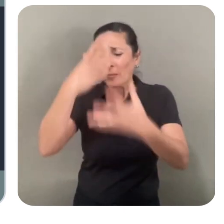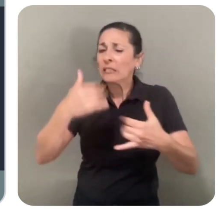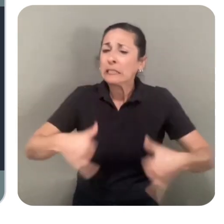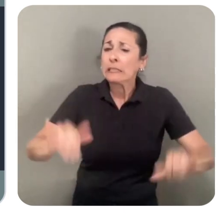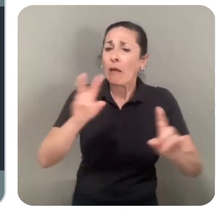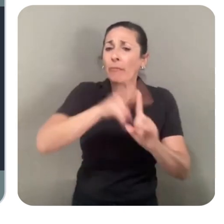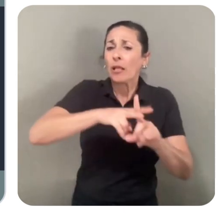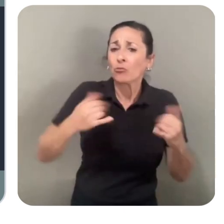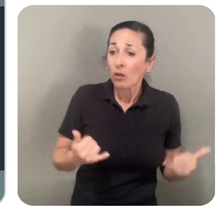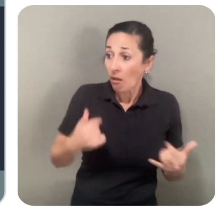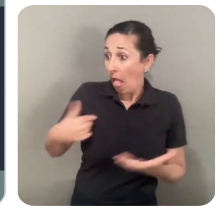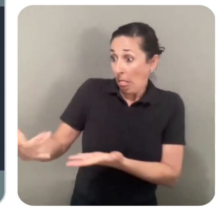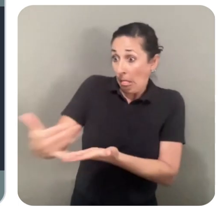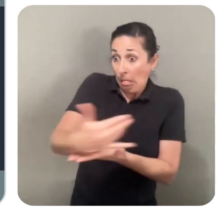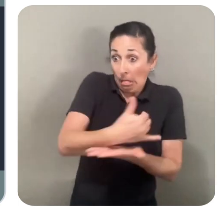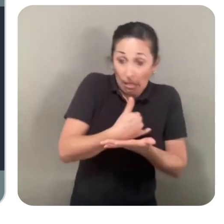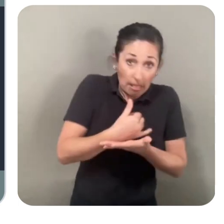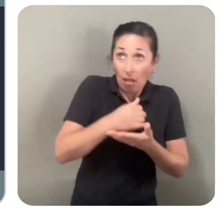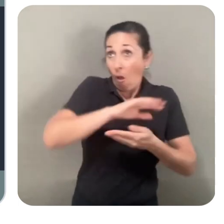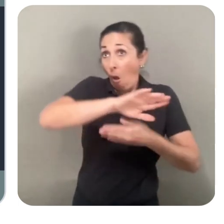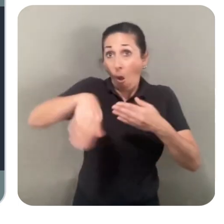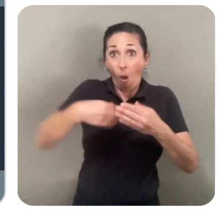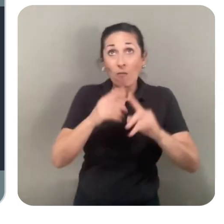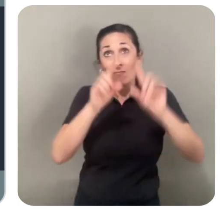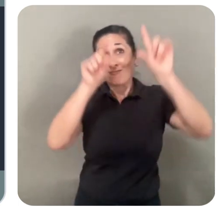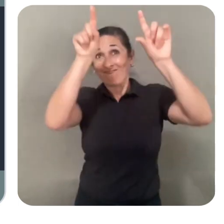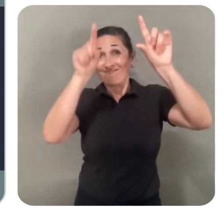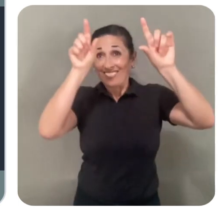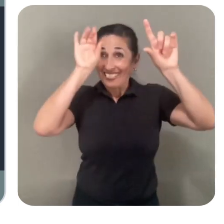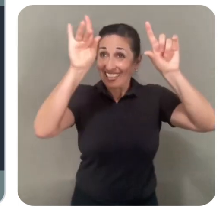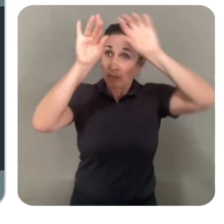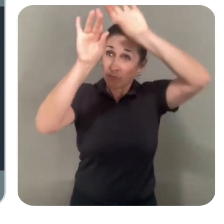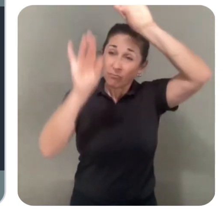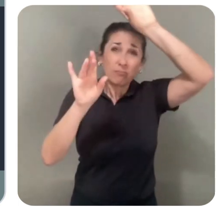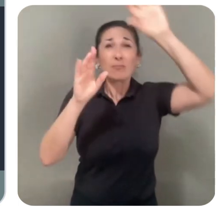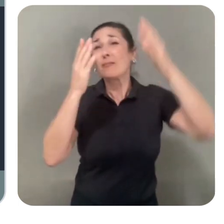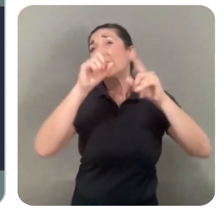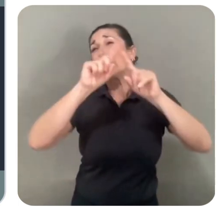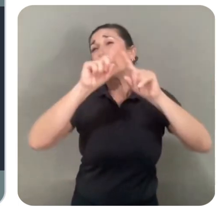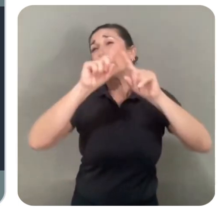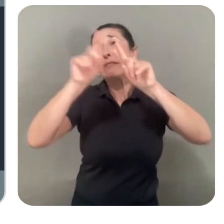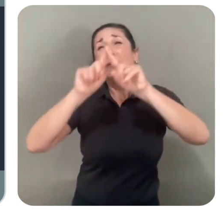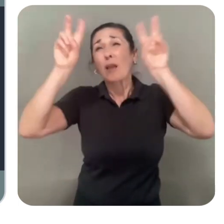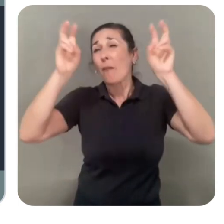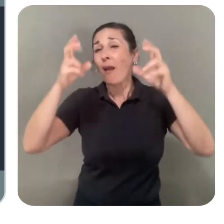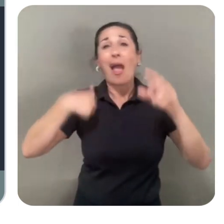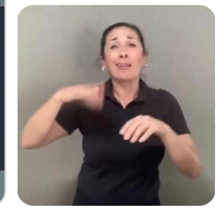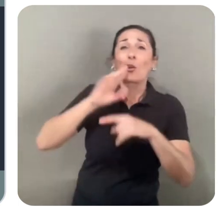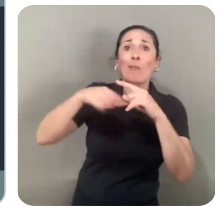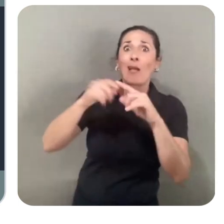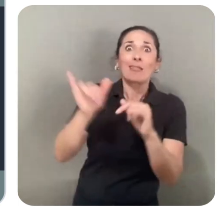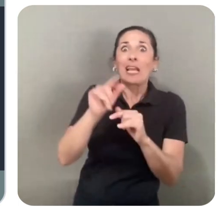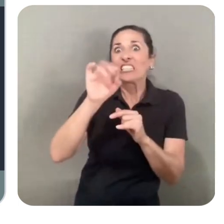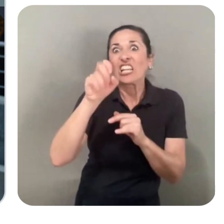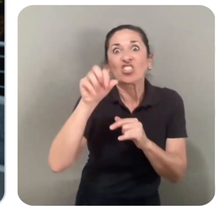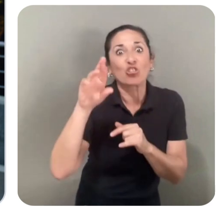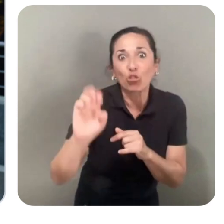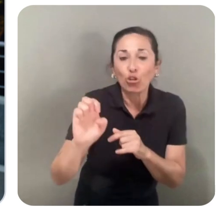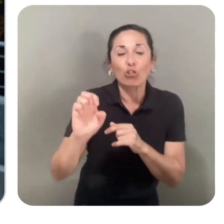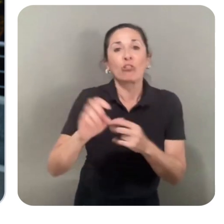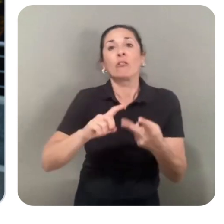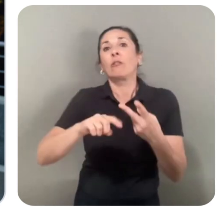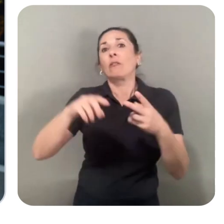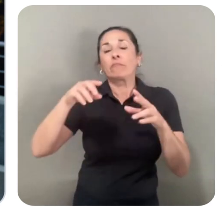collected the most important ones at the link above. There are various topics I didn't even get a chance to touch on, like texture compression settings.